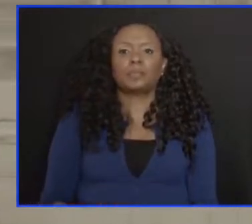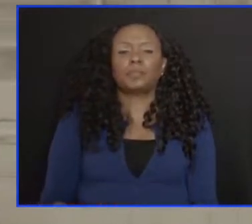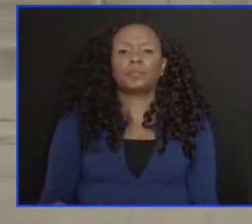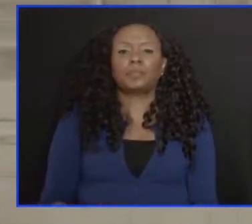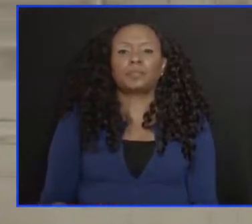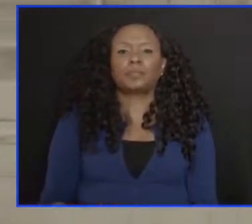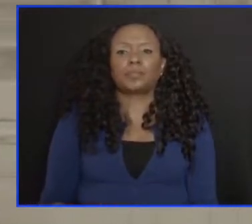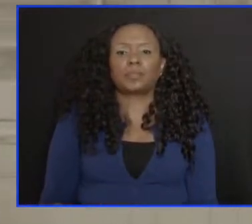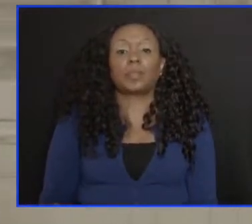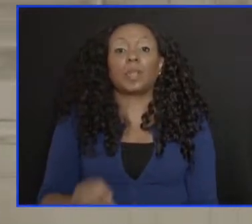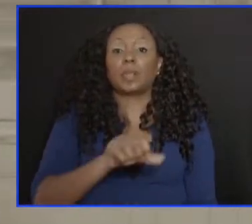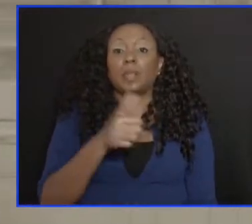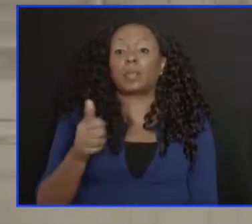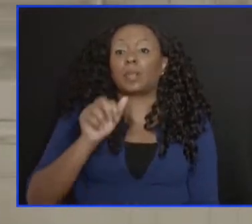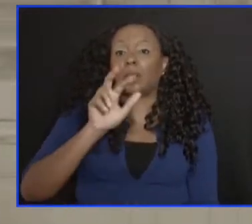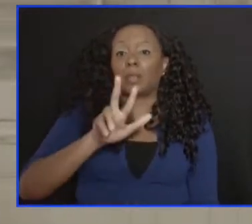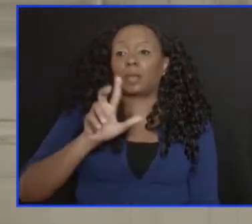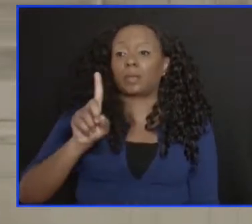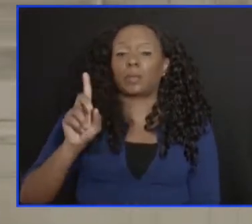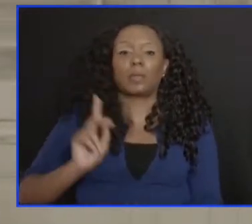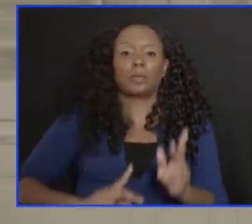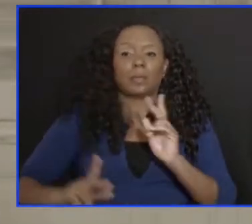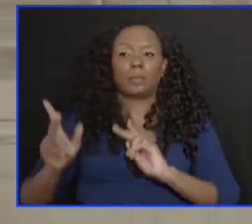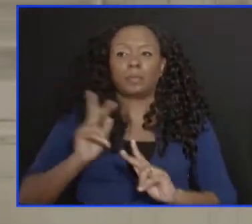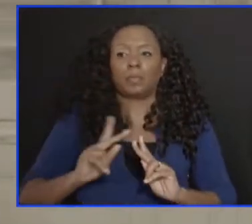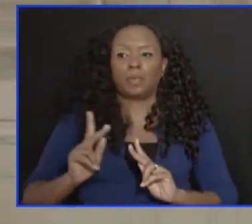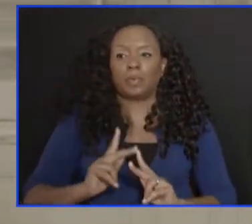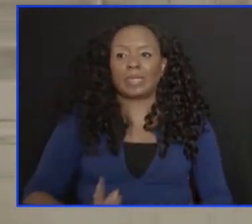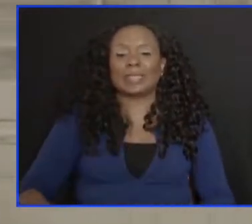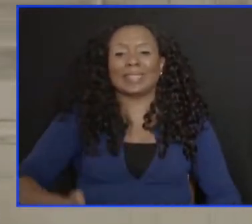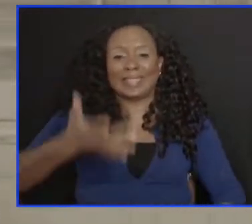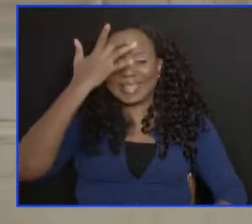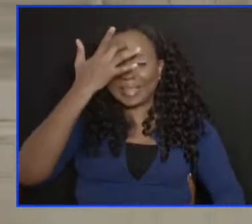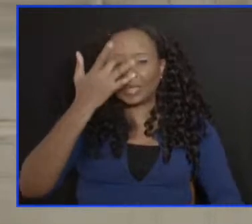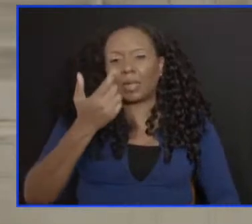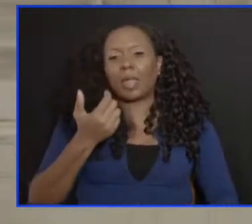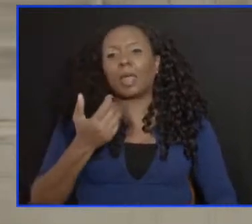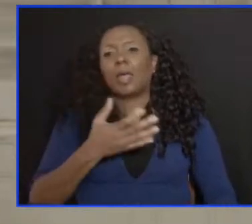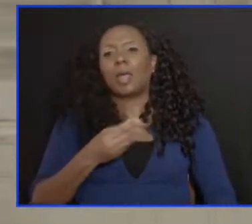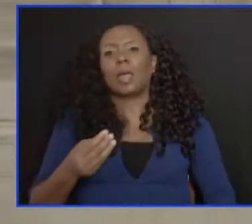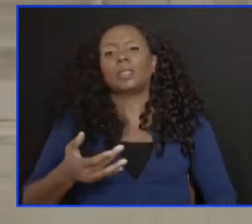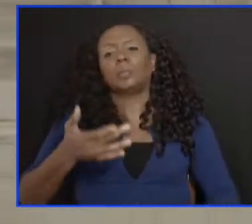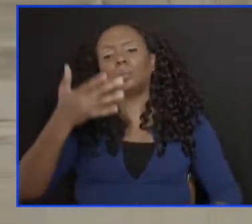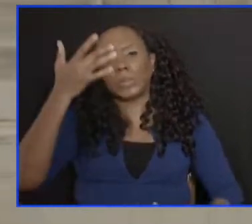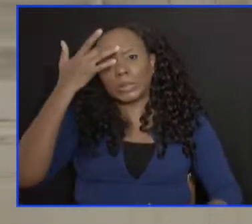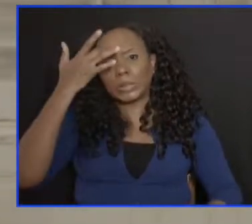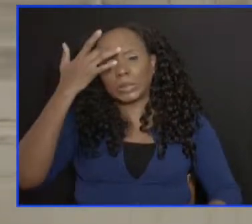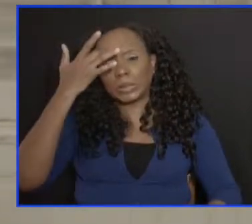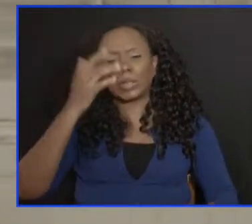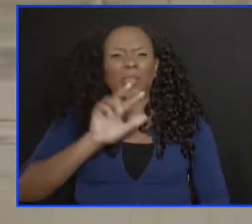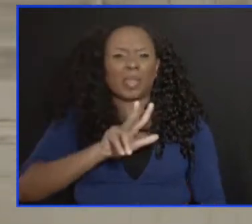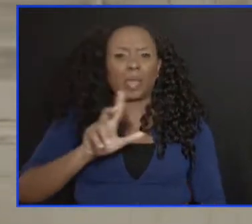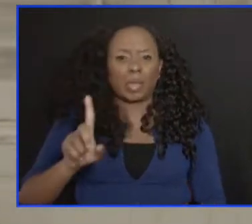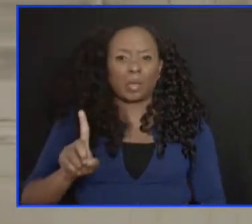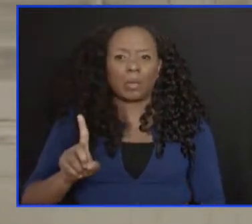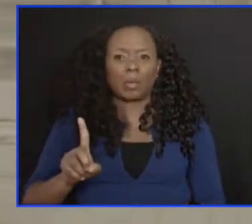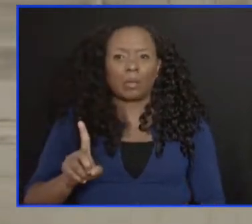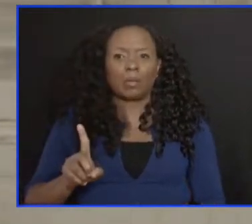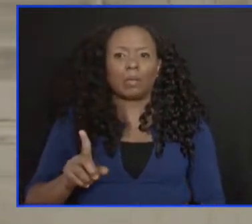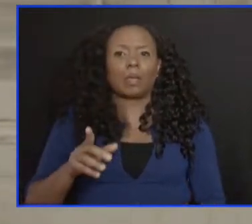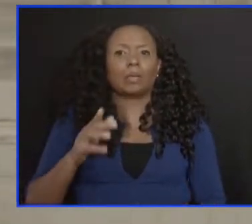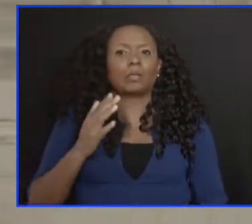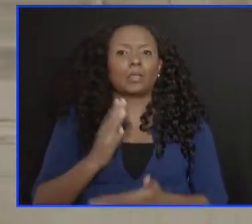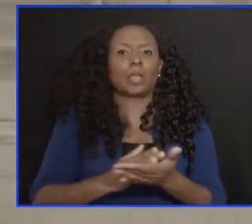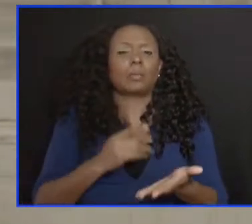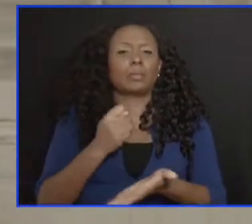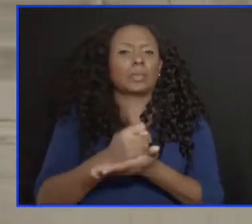the ICU between primary isolation, A, B, and secondary, 31 individuals on oxygen therapy. So that's